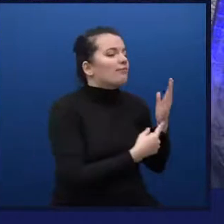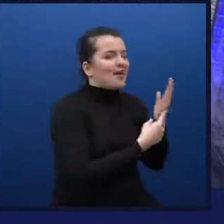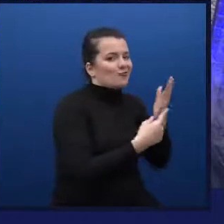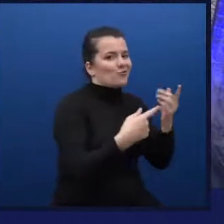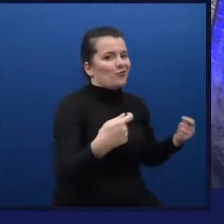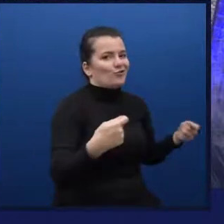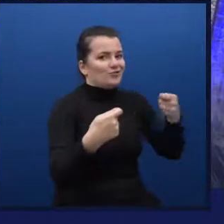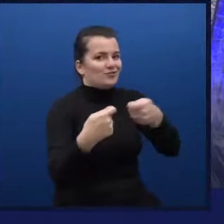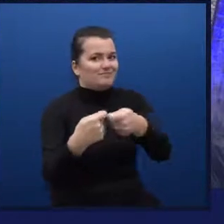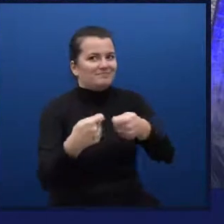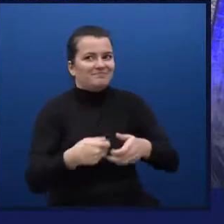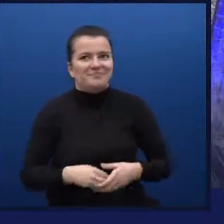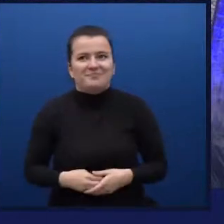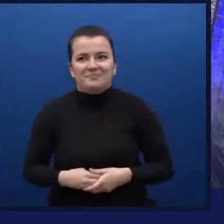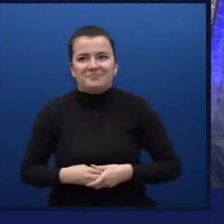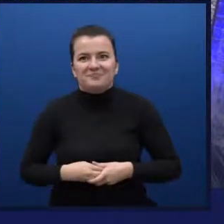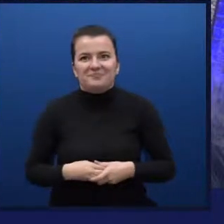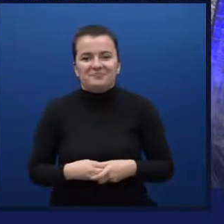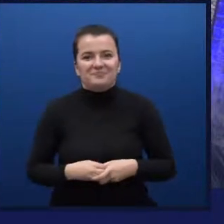Nice.